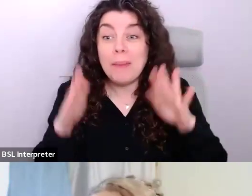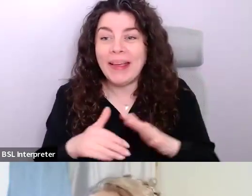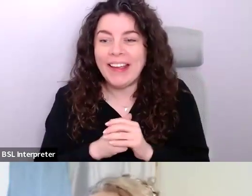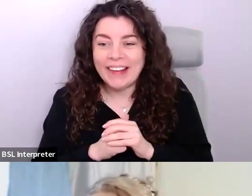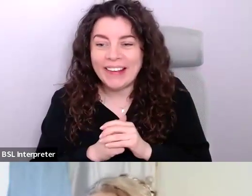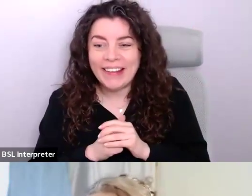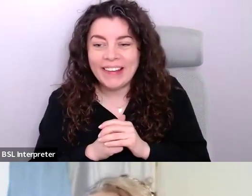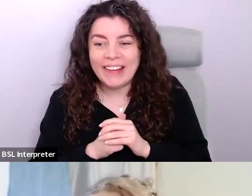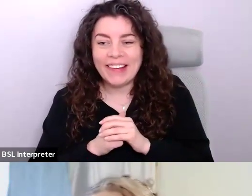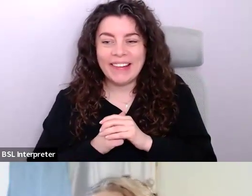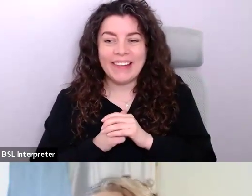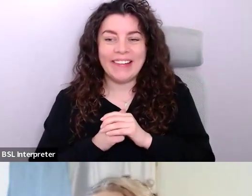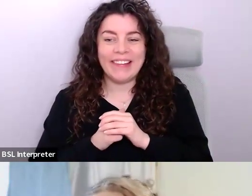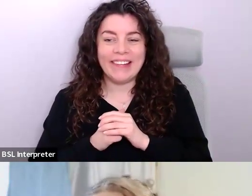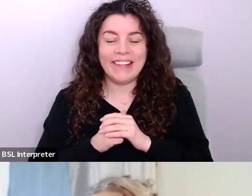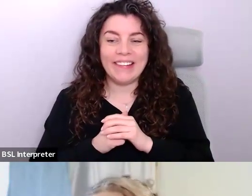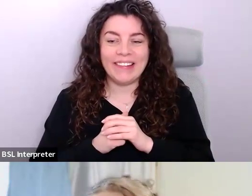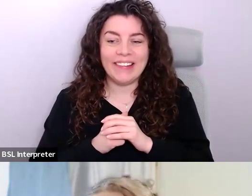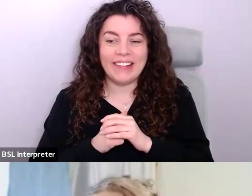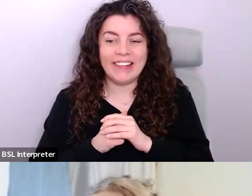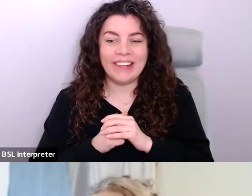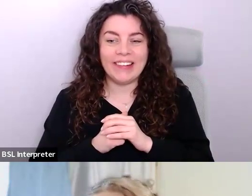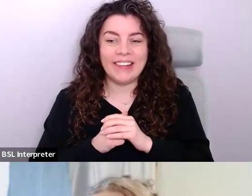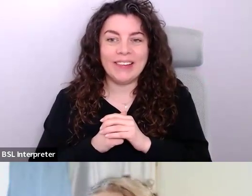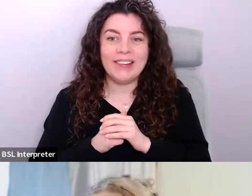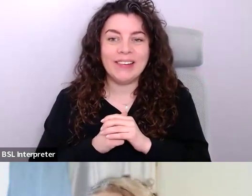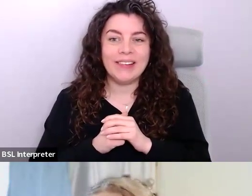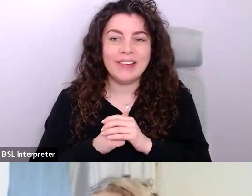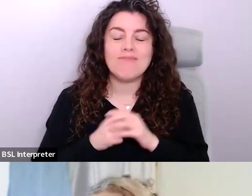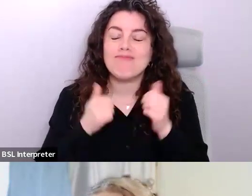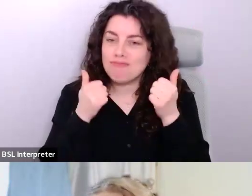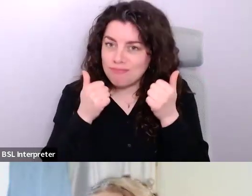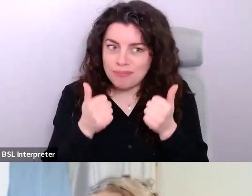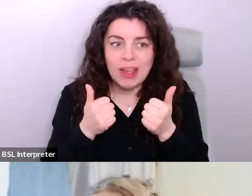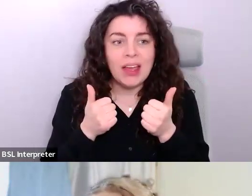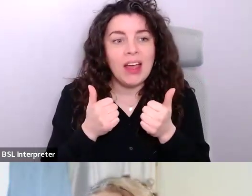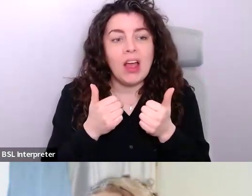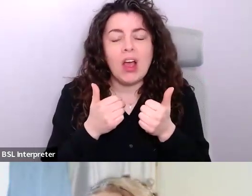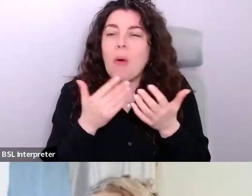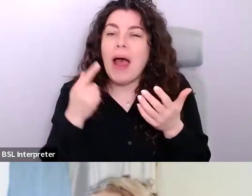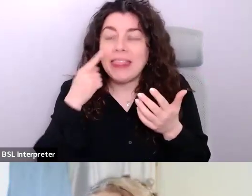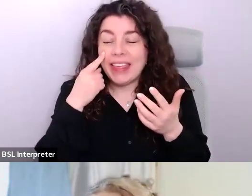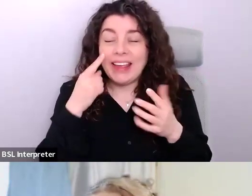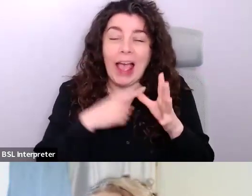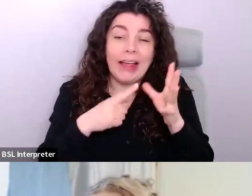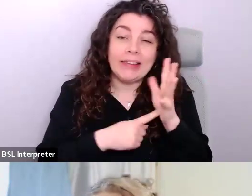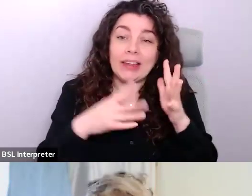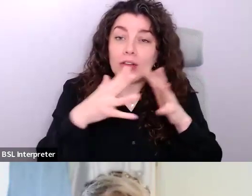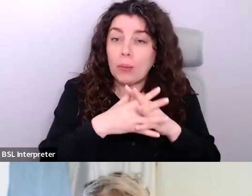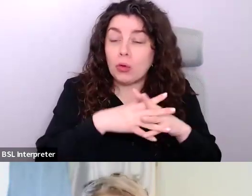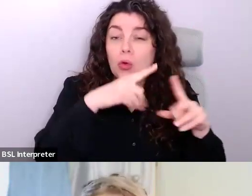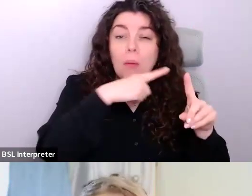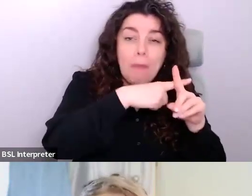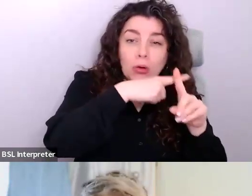Yeah. So I think with every system there are pros and cons. I would say the major pros is